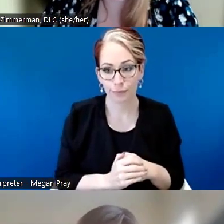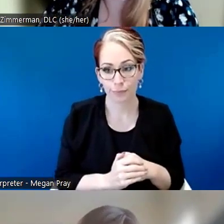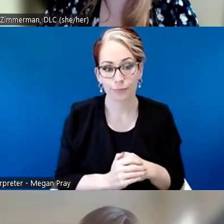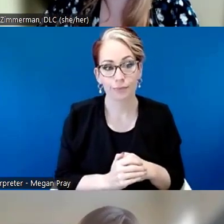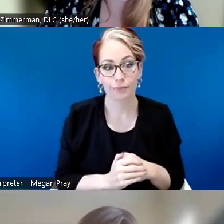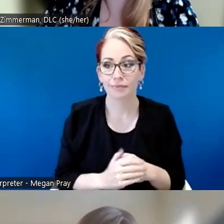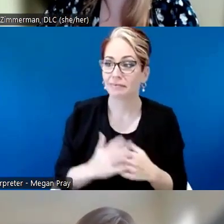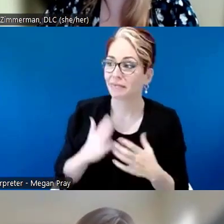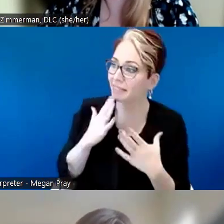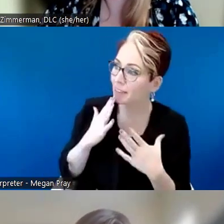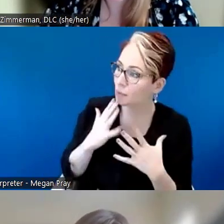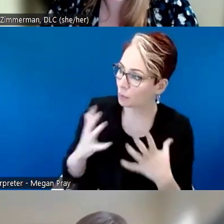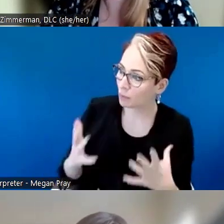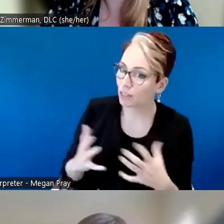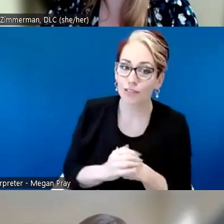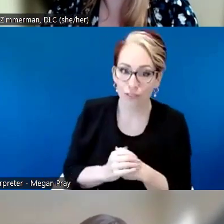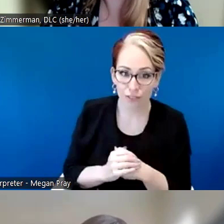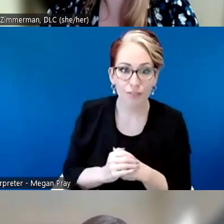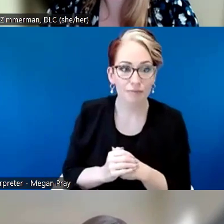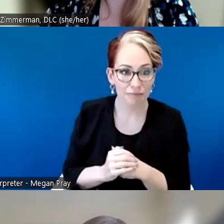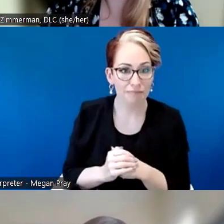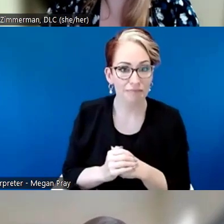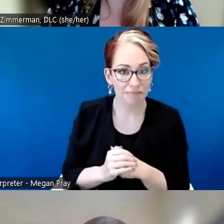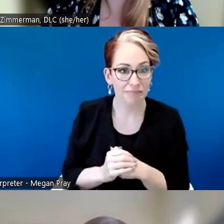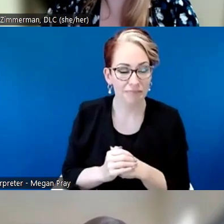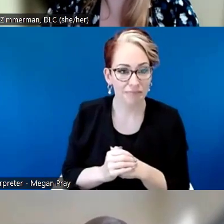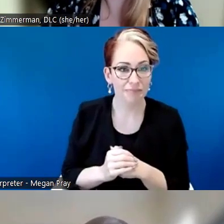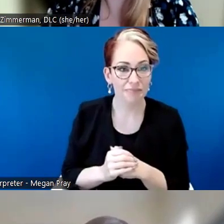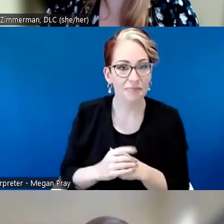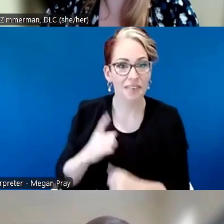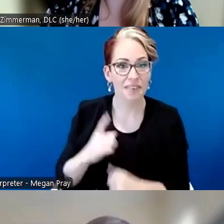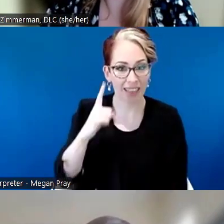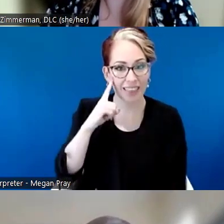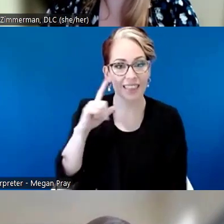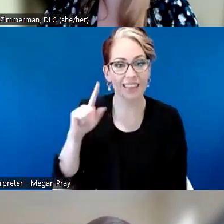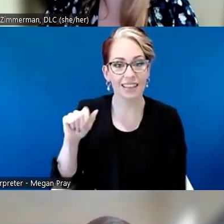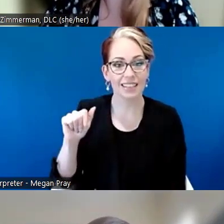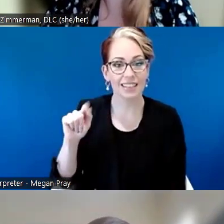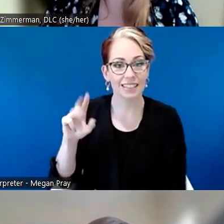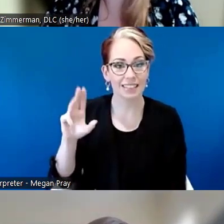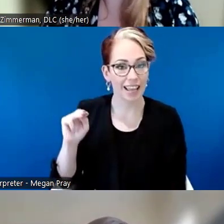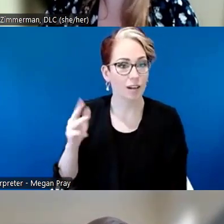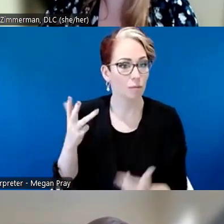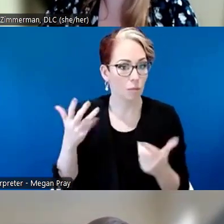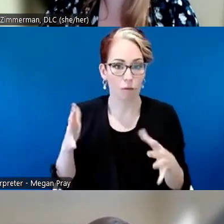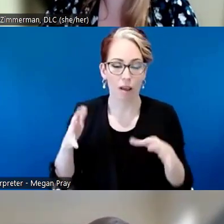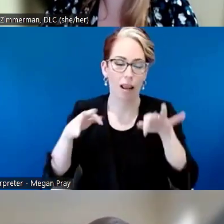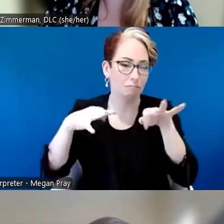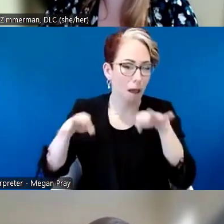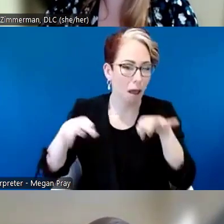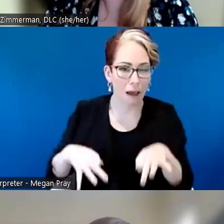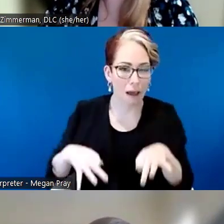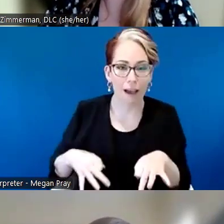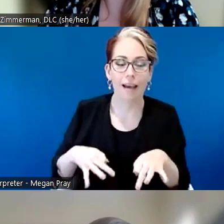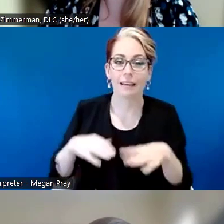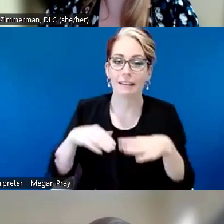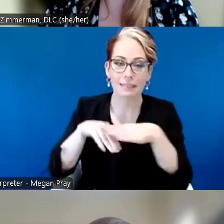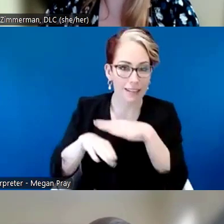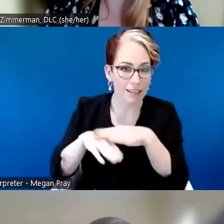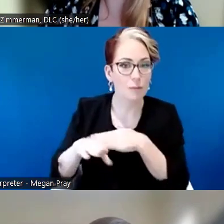Thank you so much. So I think Tatum already went through so much of what accessible vote by mail